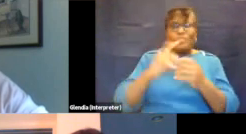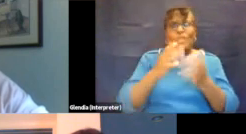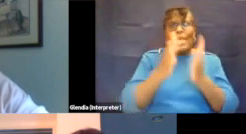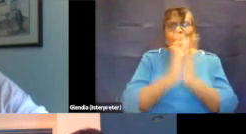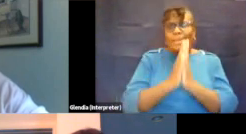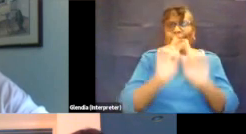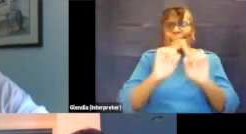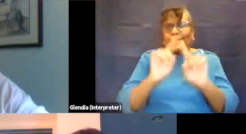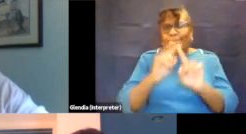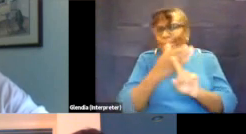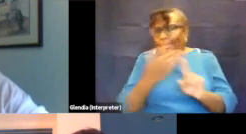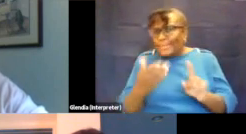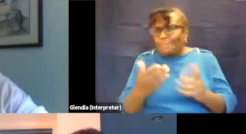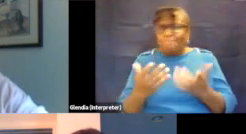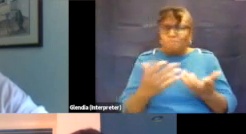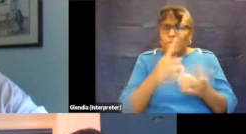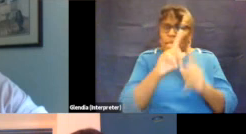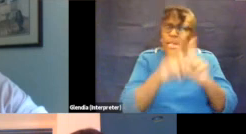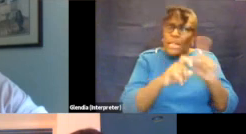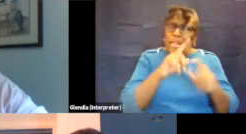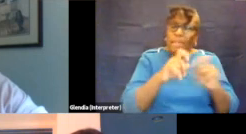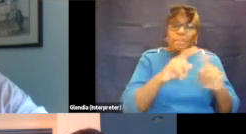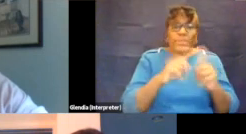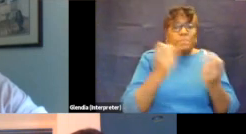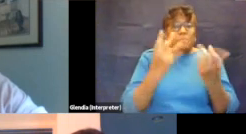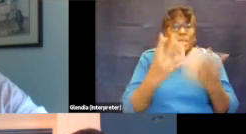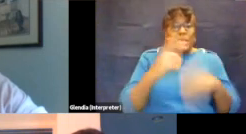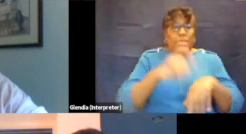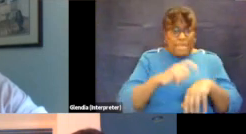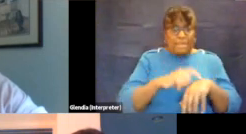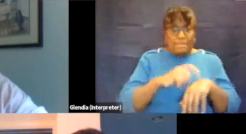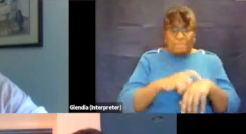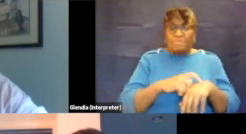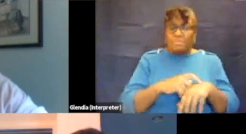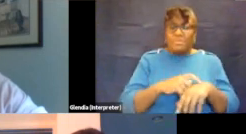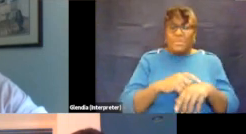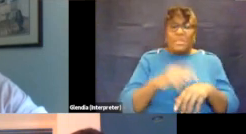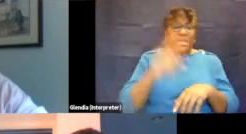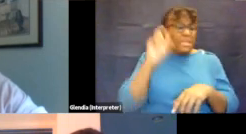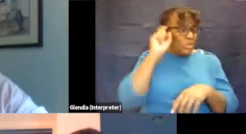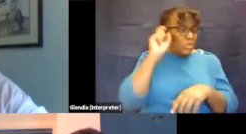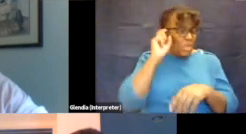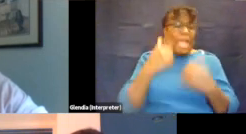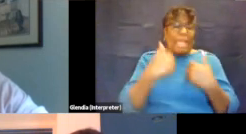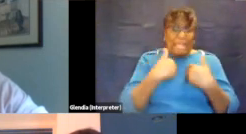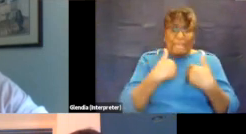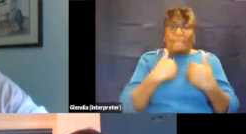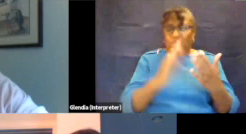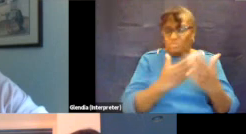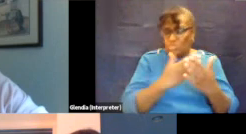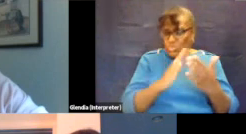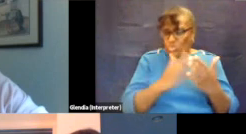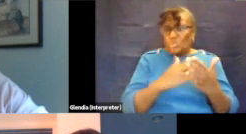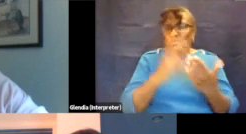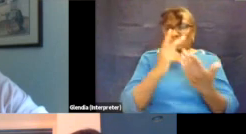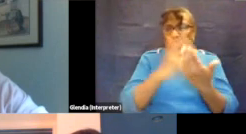sometimes feel it out. But a lot of times, hearing aids have music programs in them. So that might even, again, just be an adjustment that simply needs